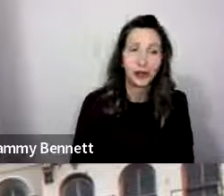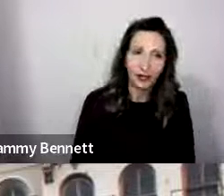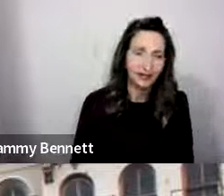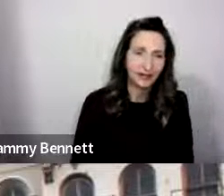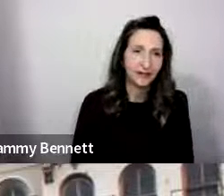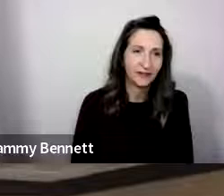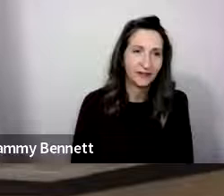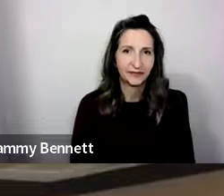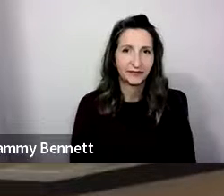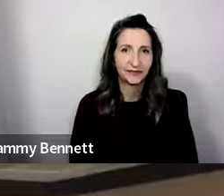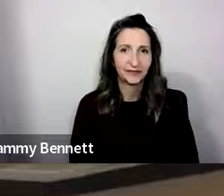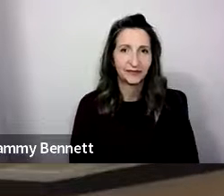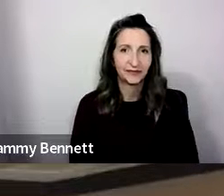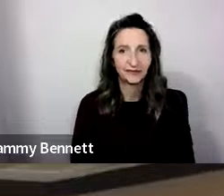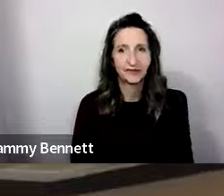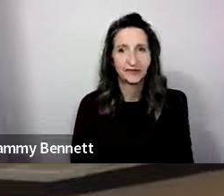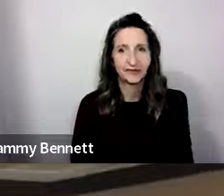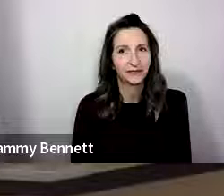Or the coins.